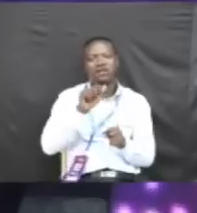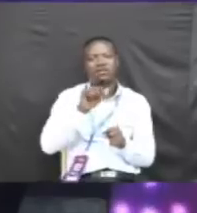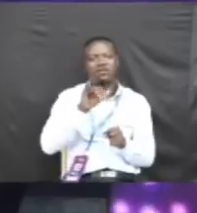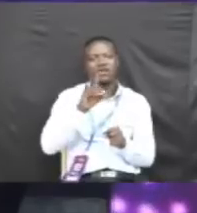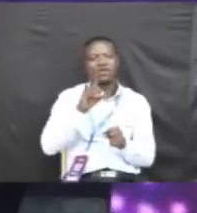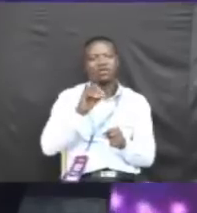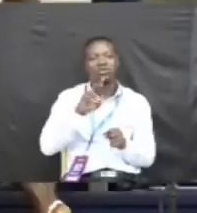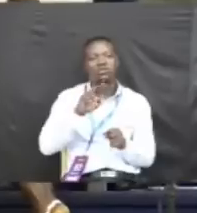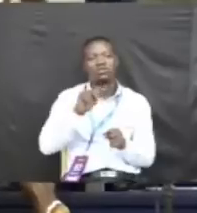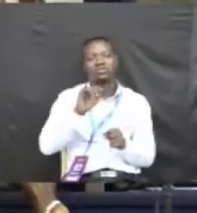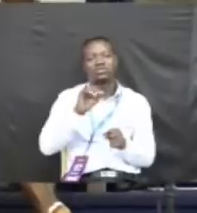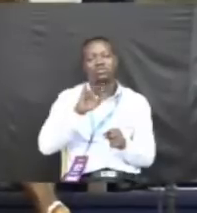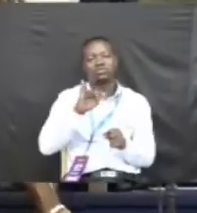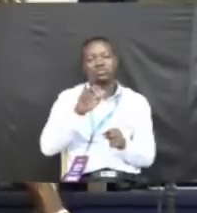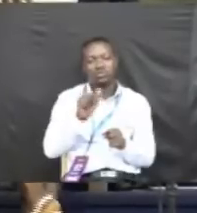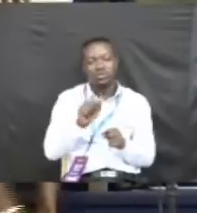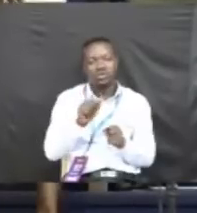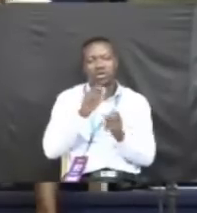award.